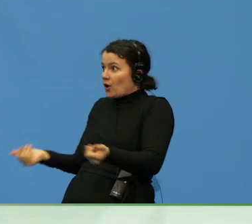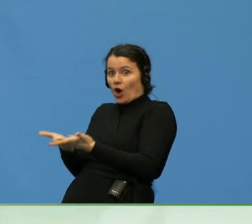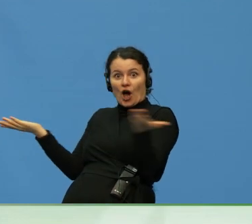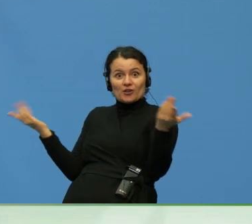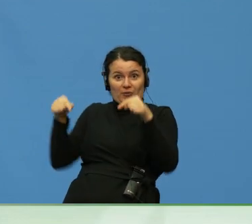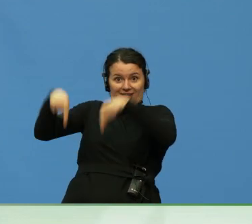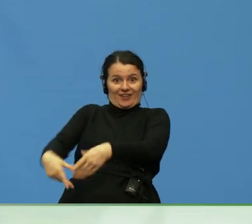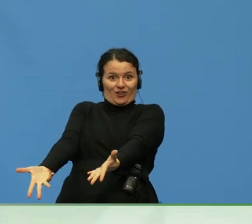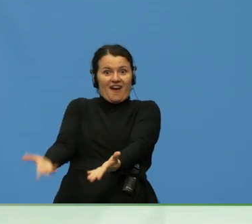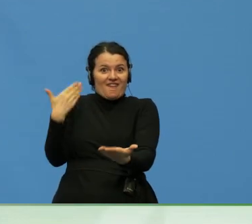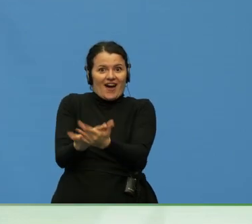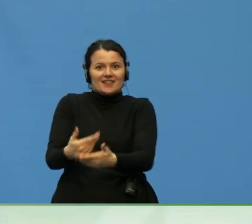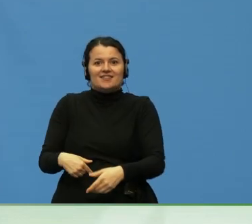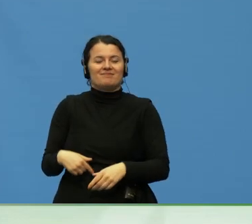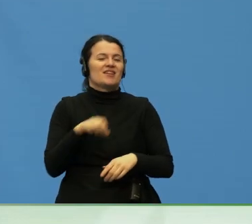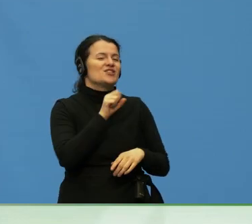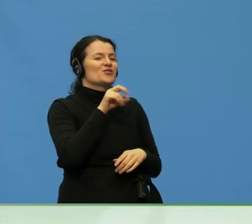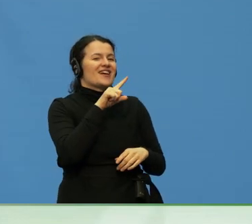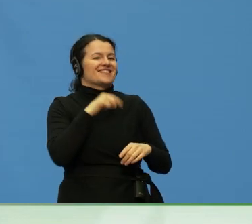going anywhere.